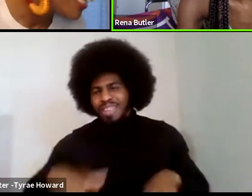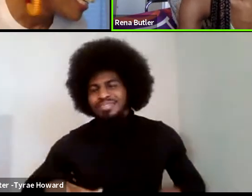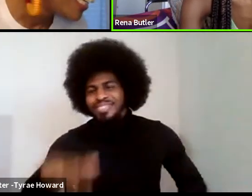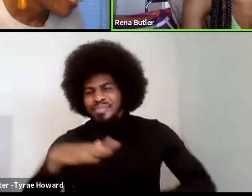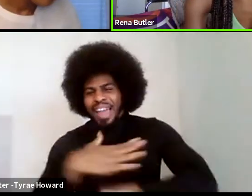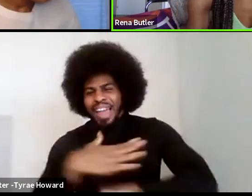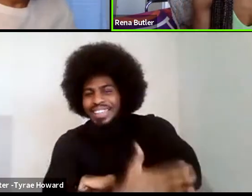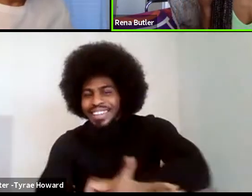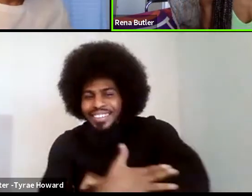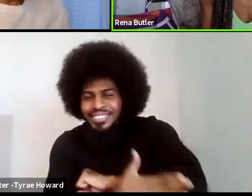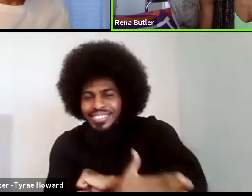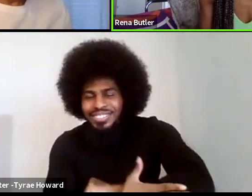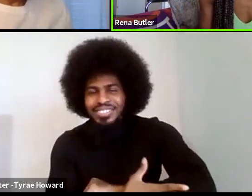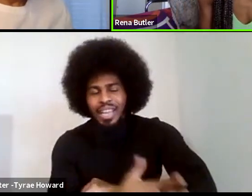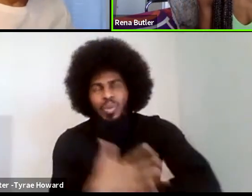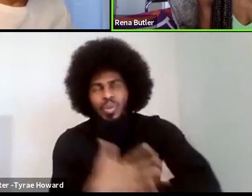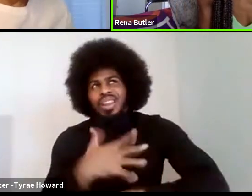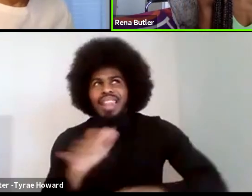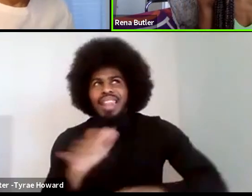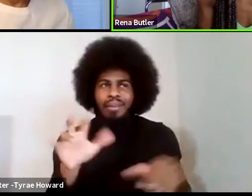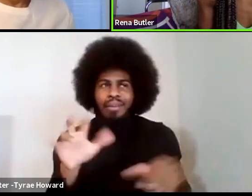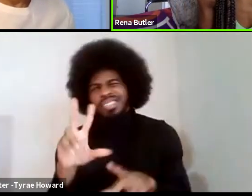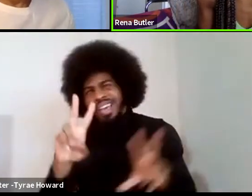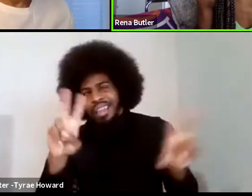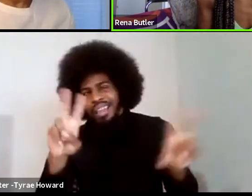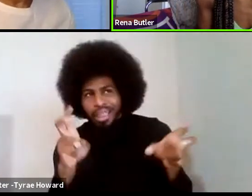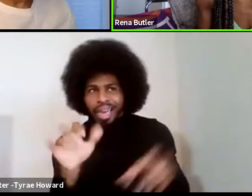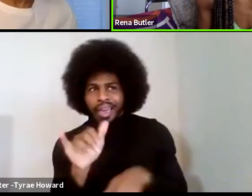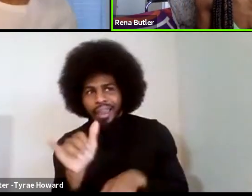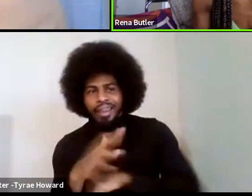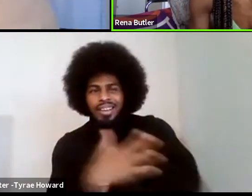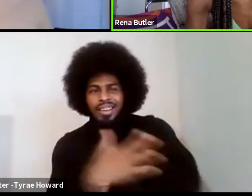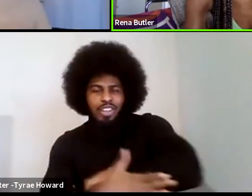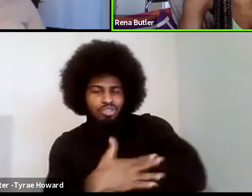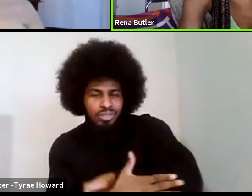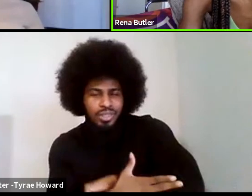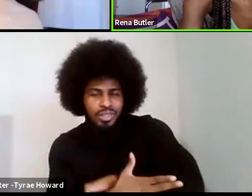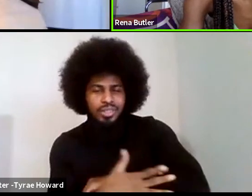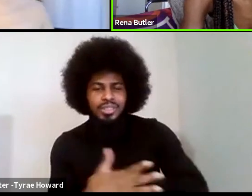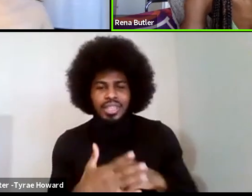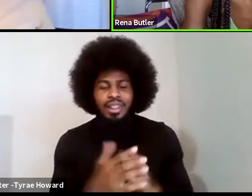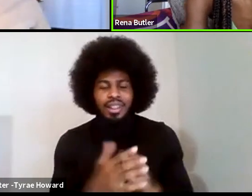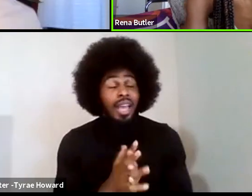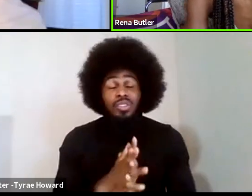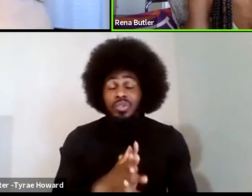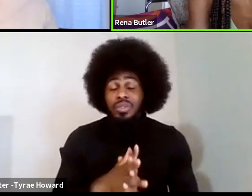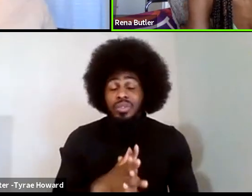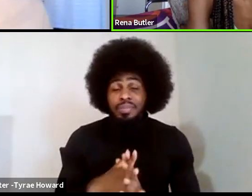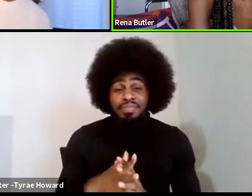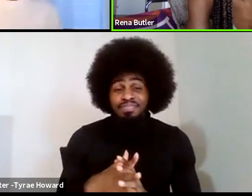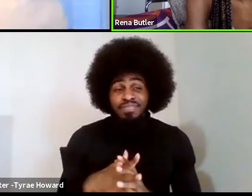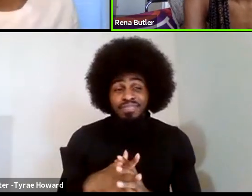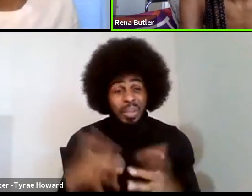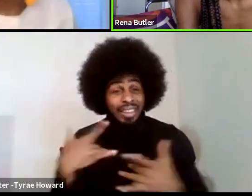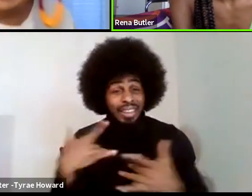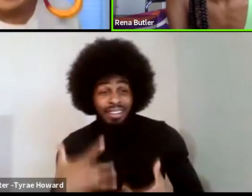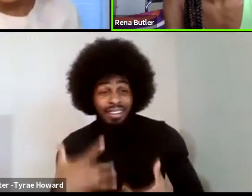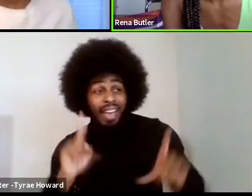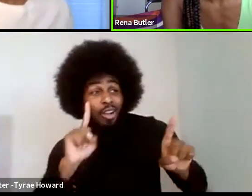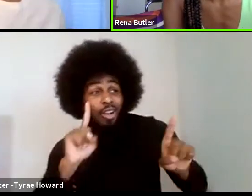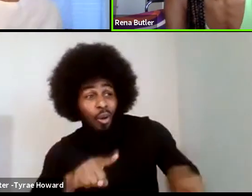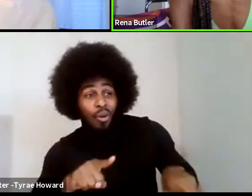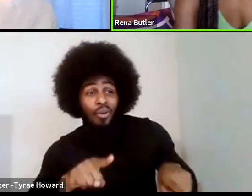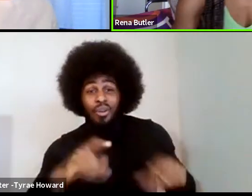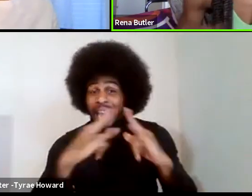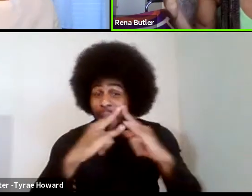were just really, there are six of us. So road trips, all of it, camping, everything. They got us out and about and